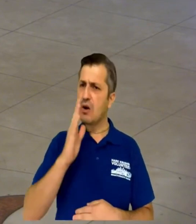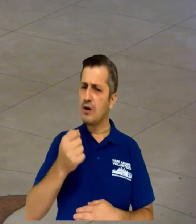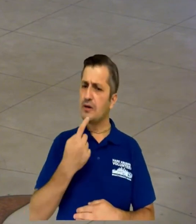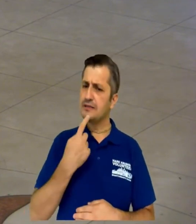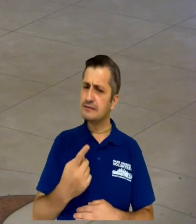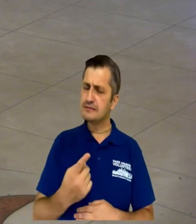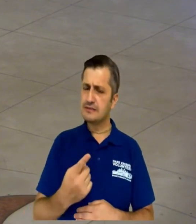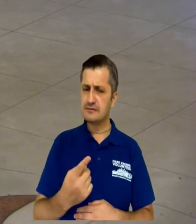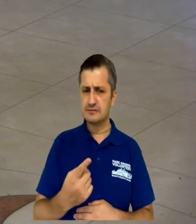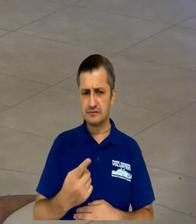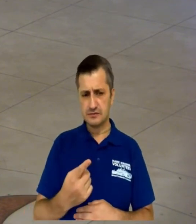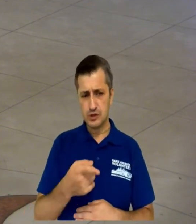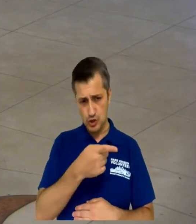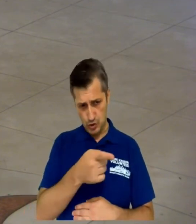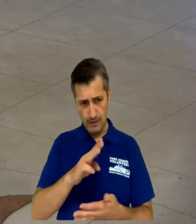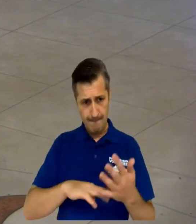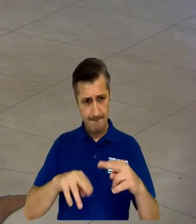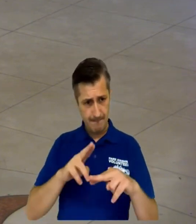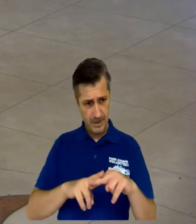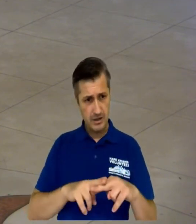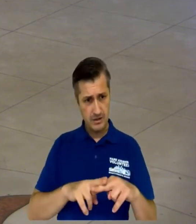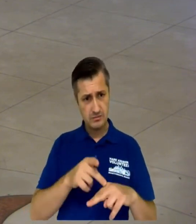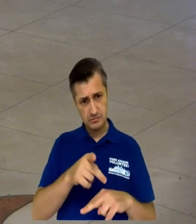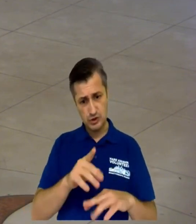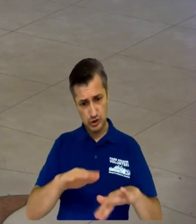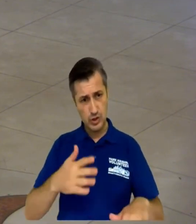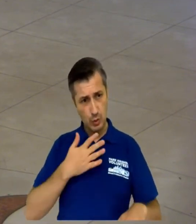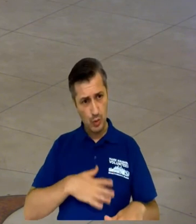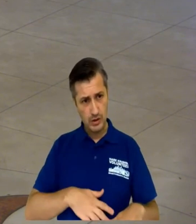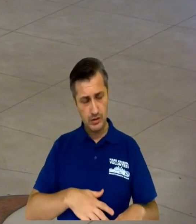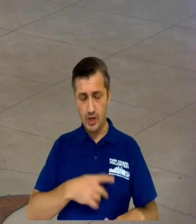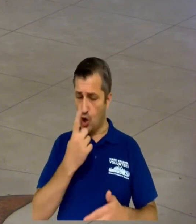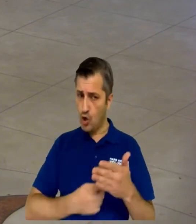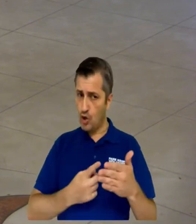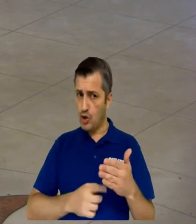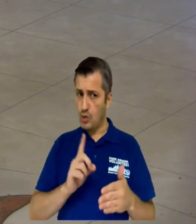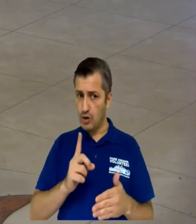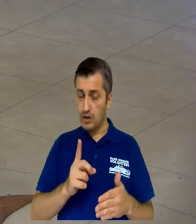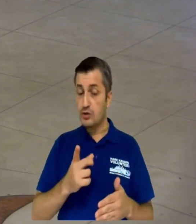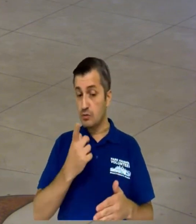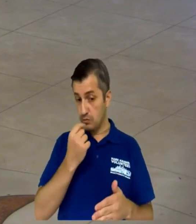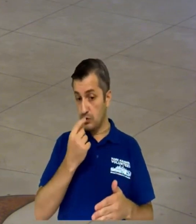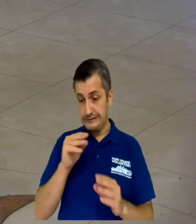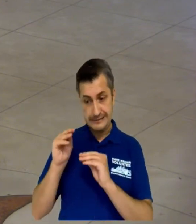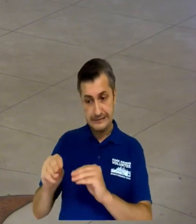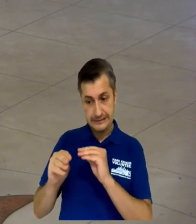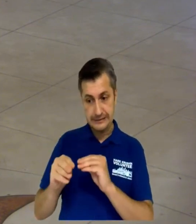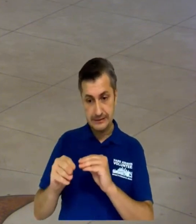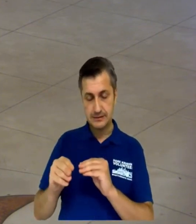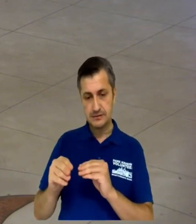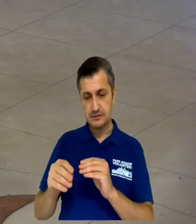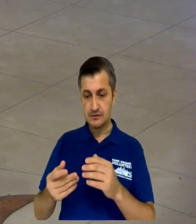them and take them back to Godhead, right? So, like this, all our family members, in our interactions, it actually makes the